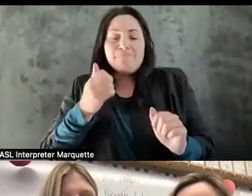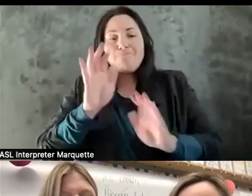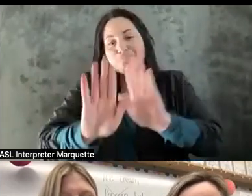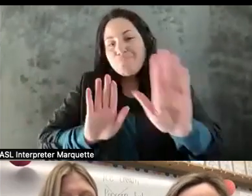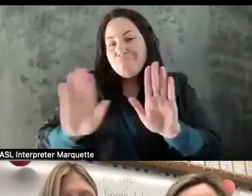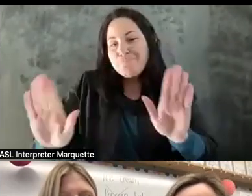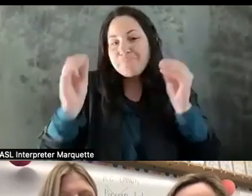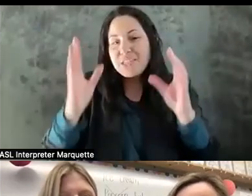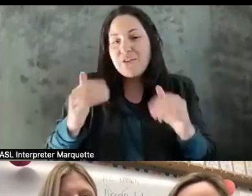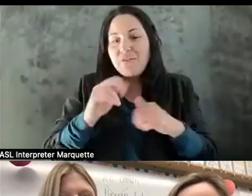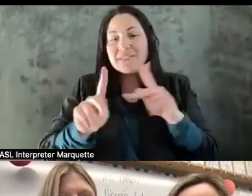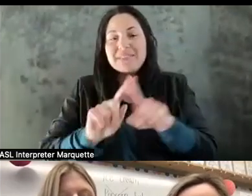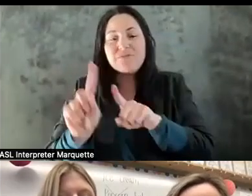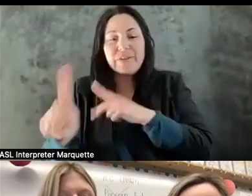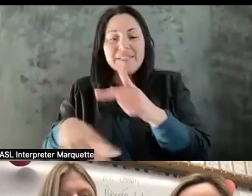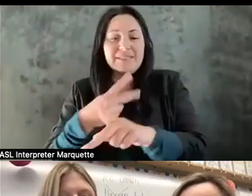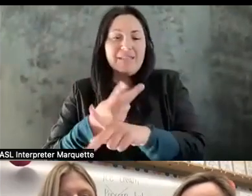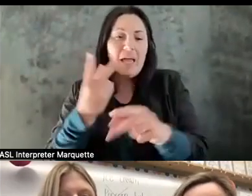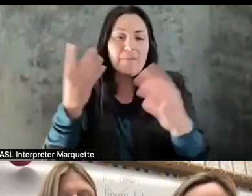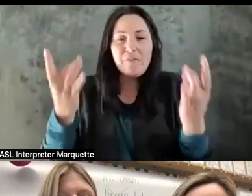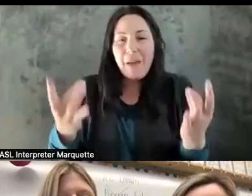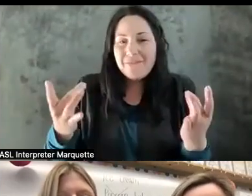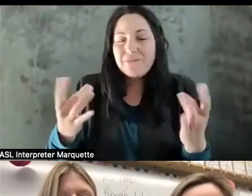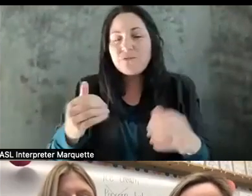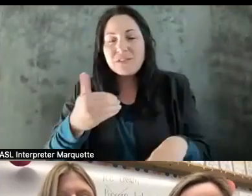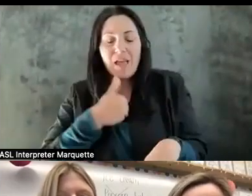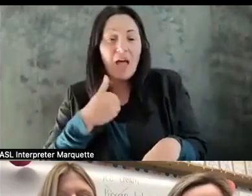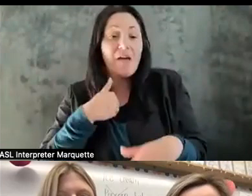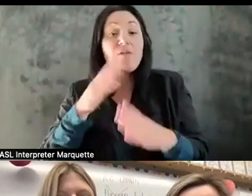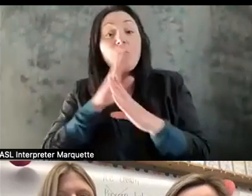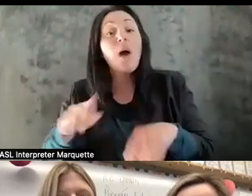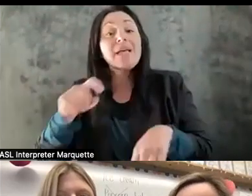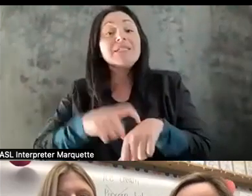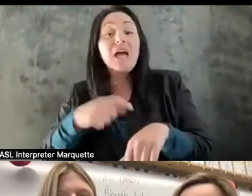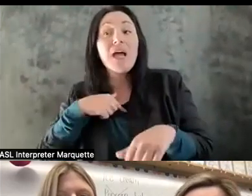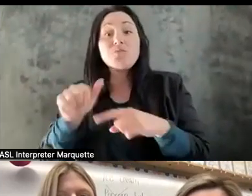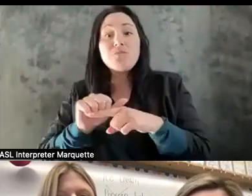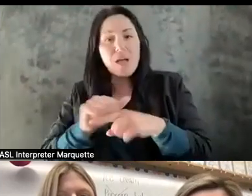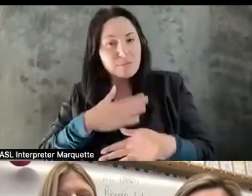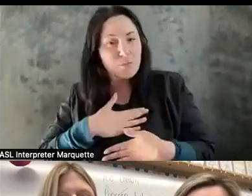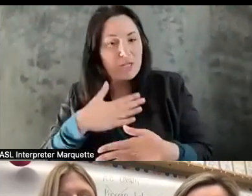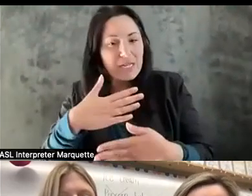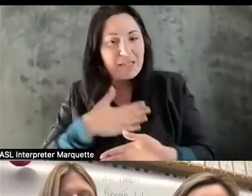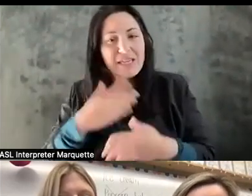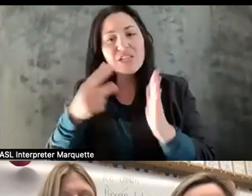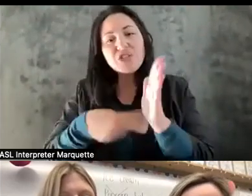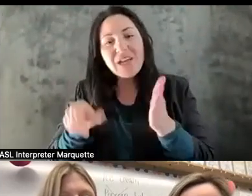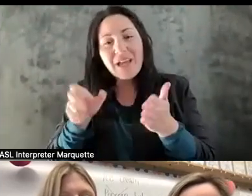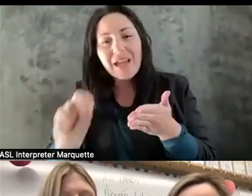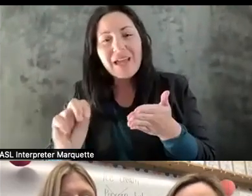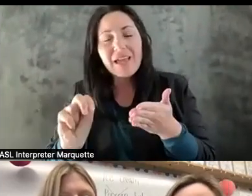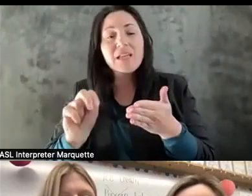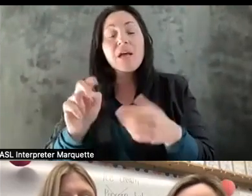sense of mindfulness, how we incorporate that. We have quiet times where we're breathing, checking in with each other, but